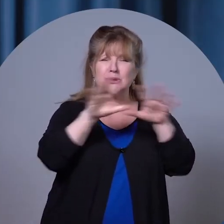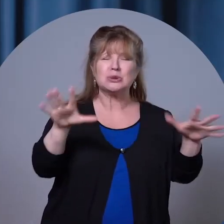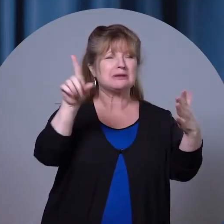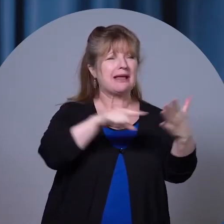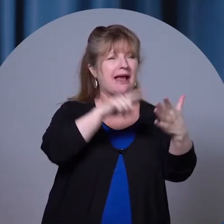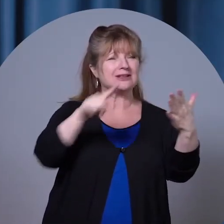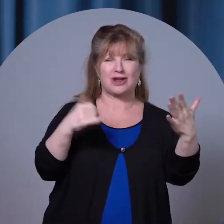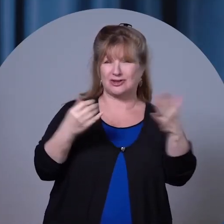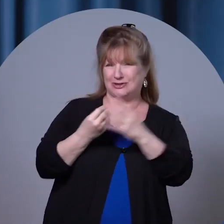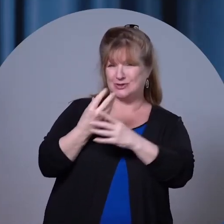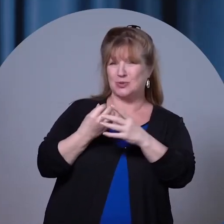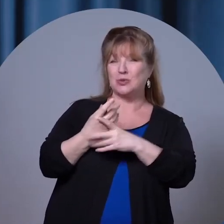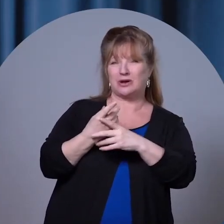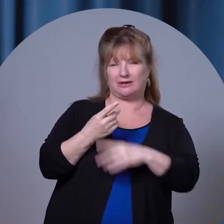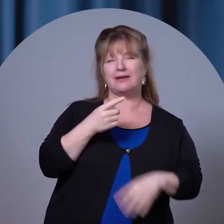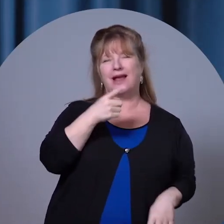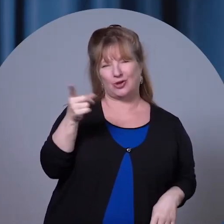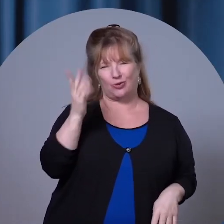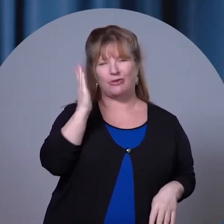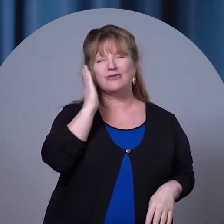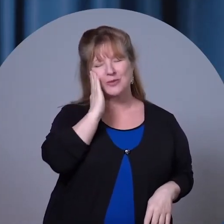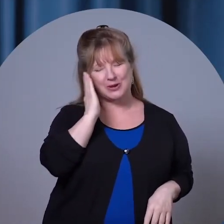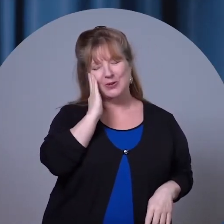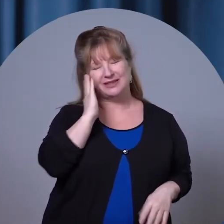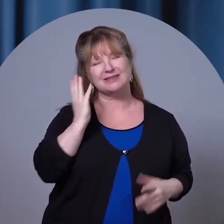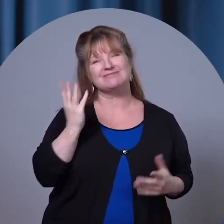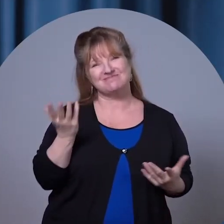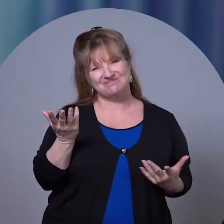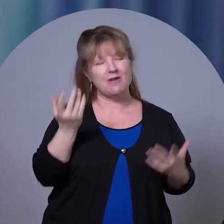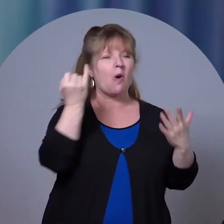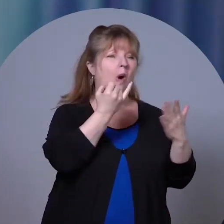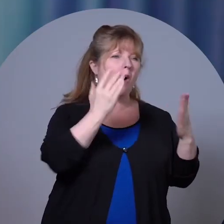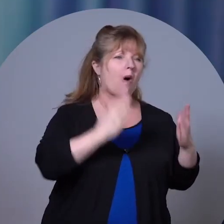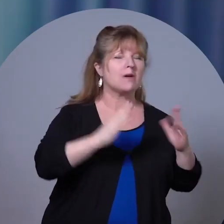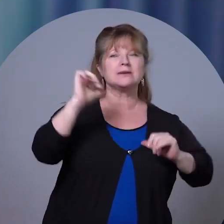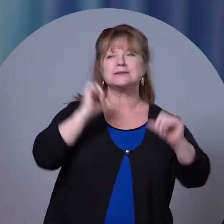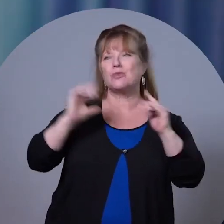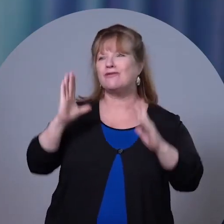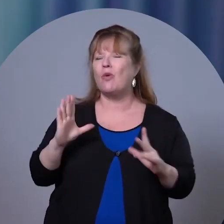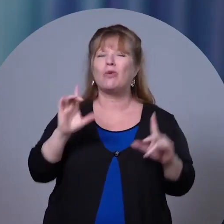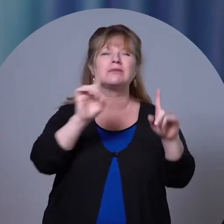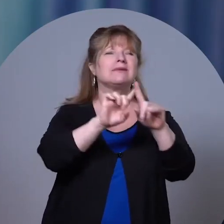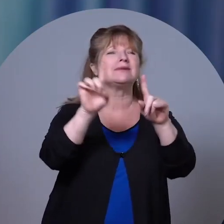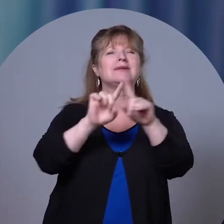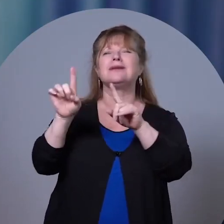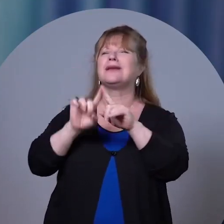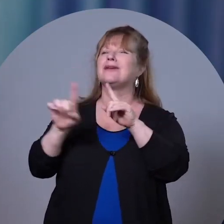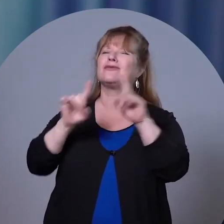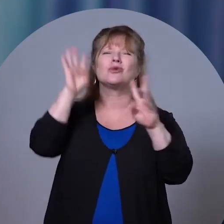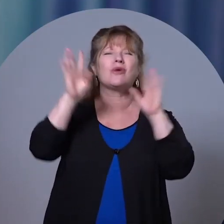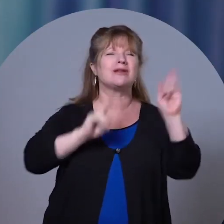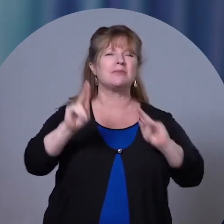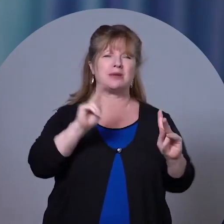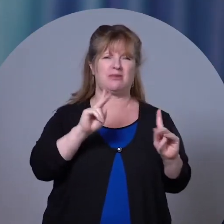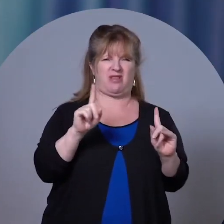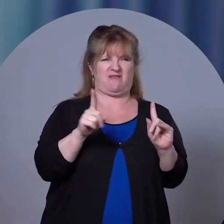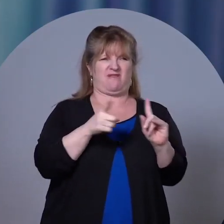had metastasized. Smoke seeped from 20,000 chimneys, pillars to an endless gray